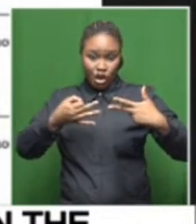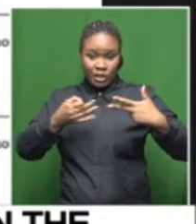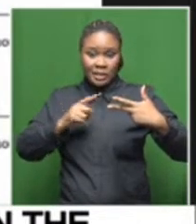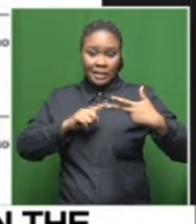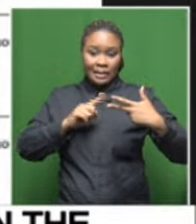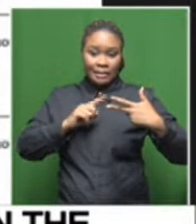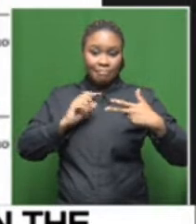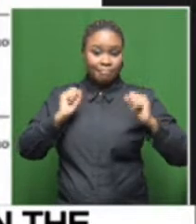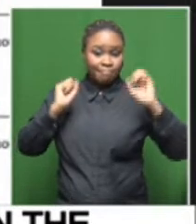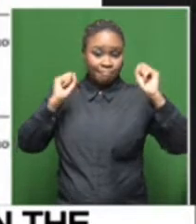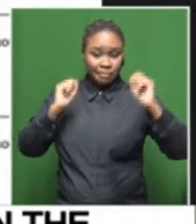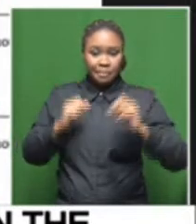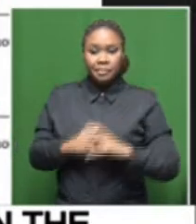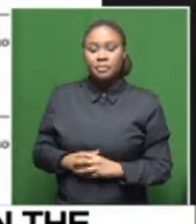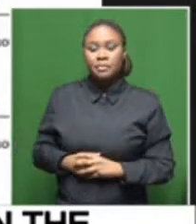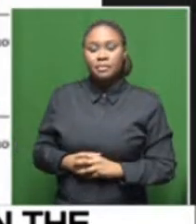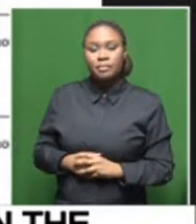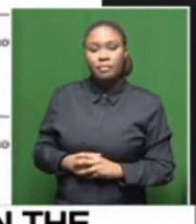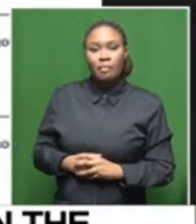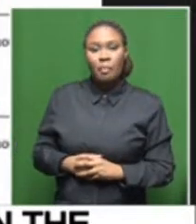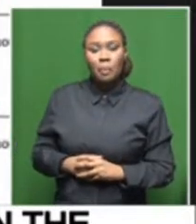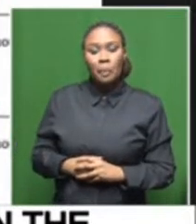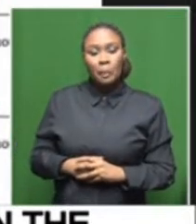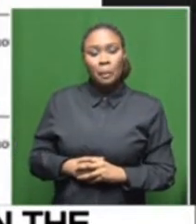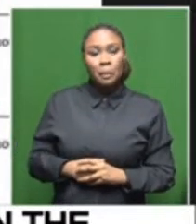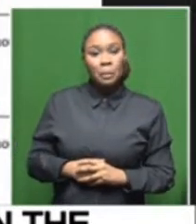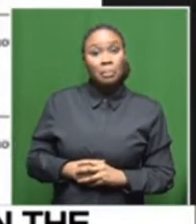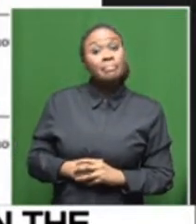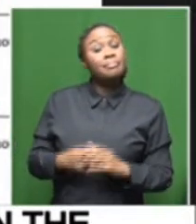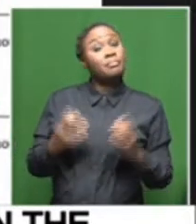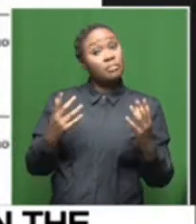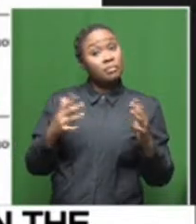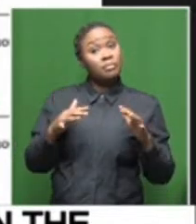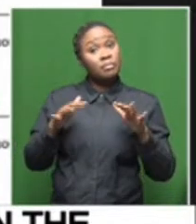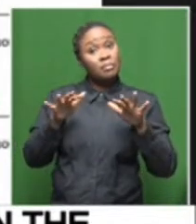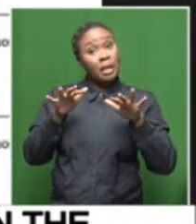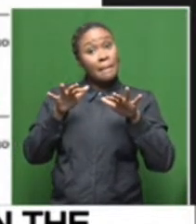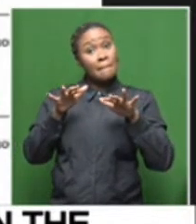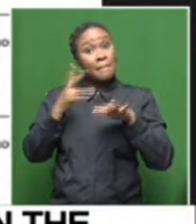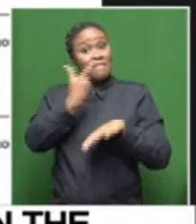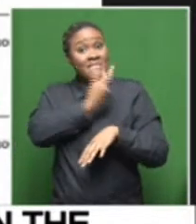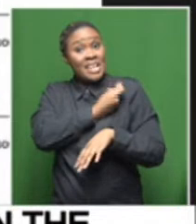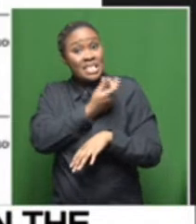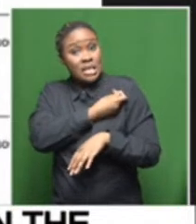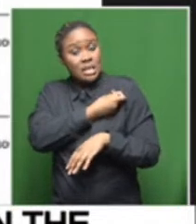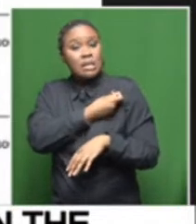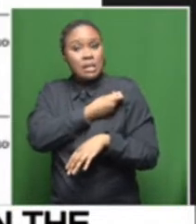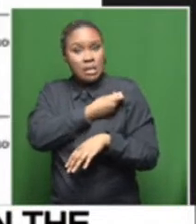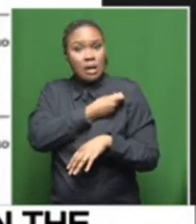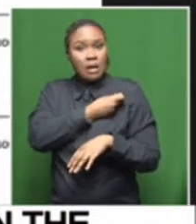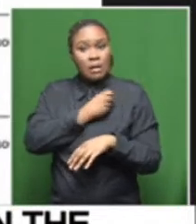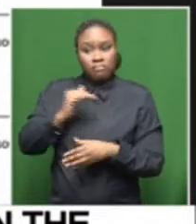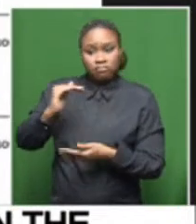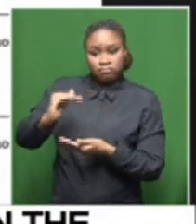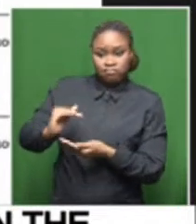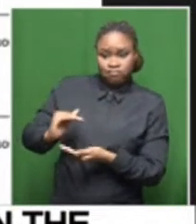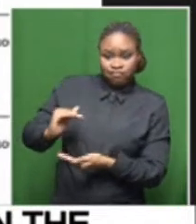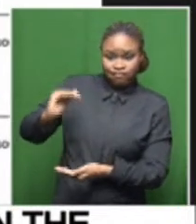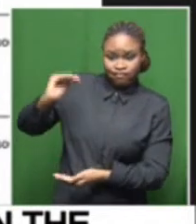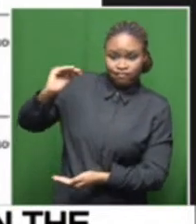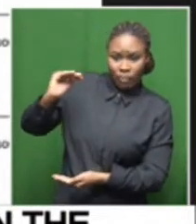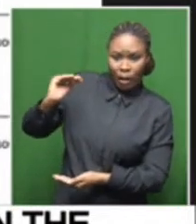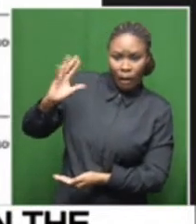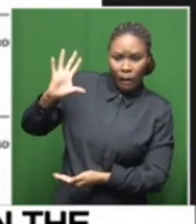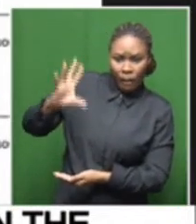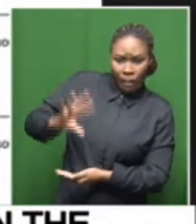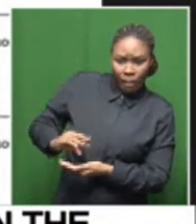I will not give the actual number of vaccine doses available, but let me just